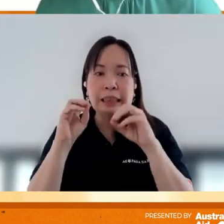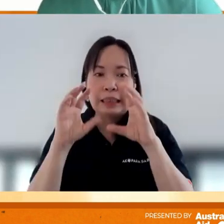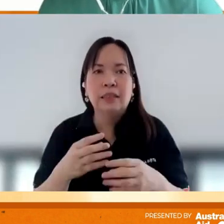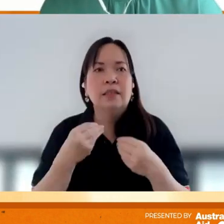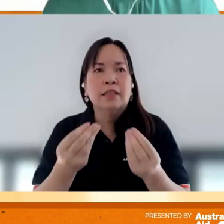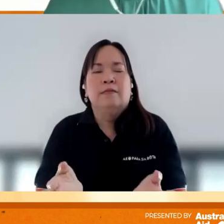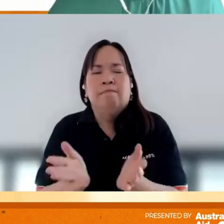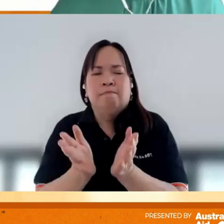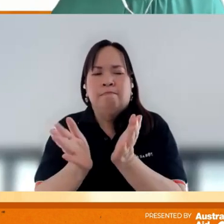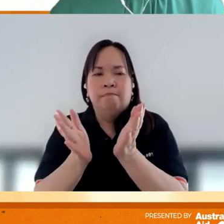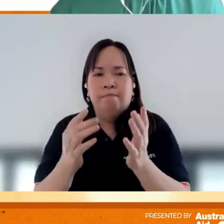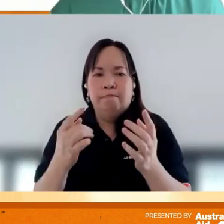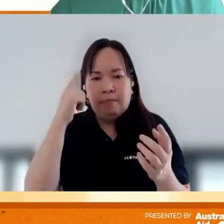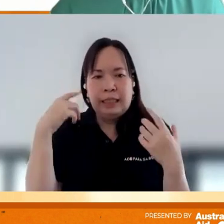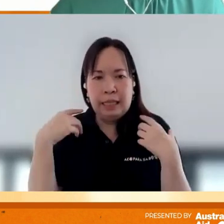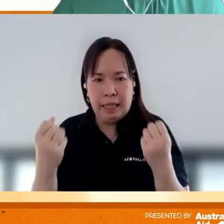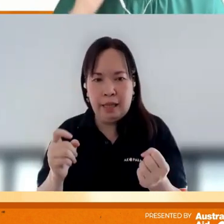health?